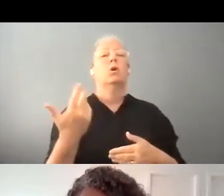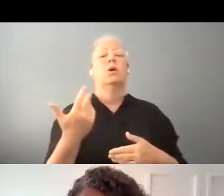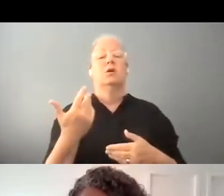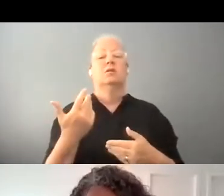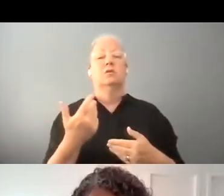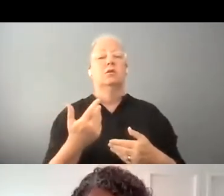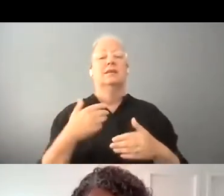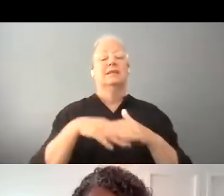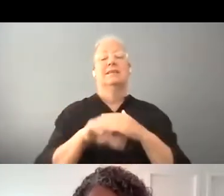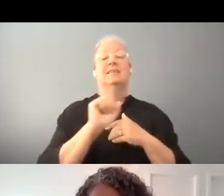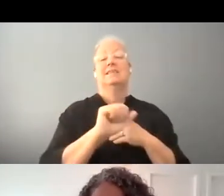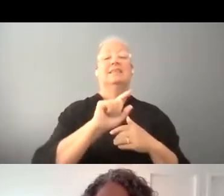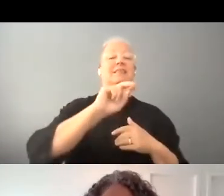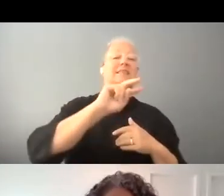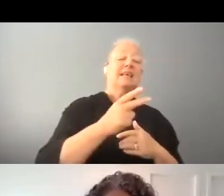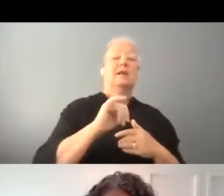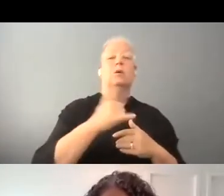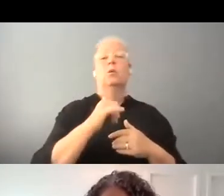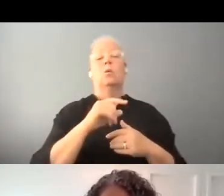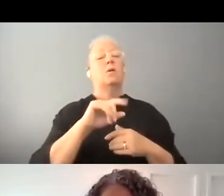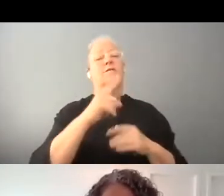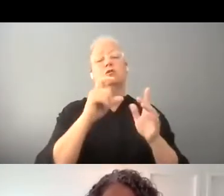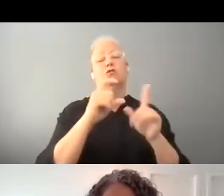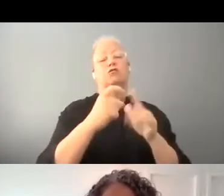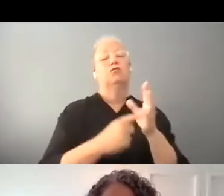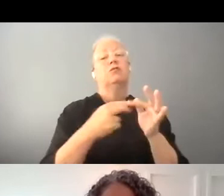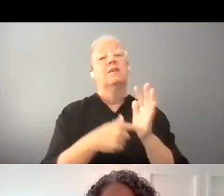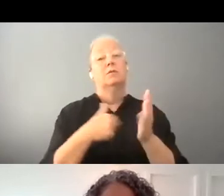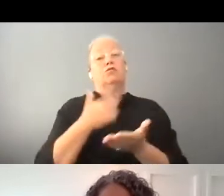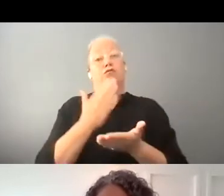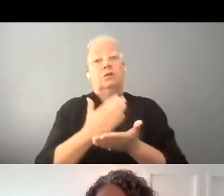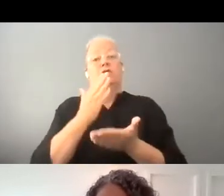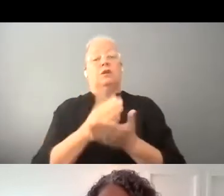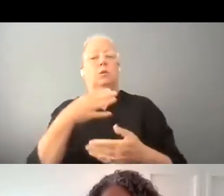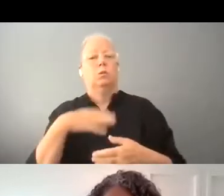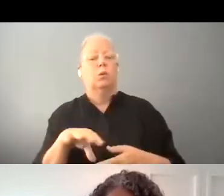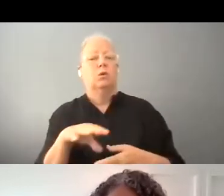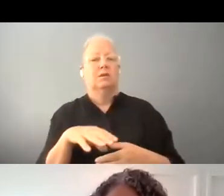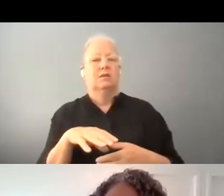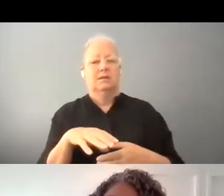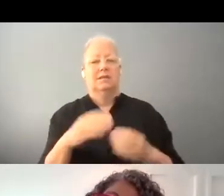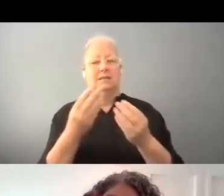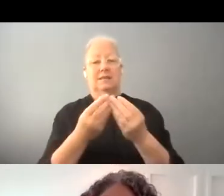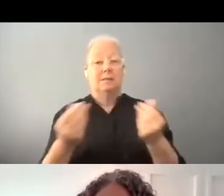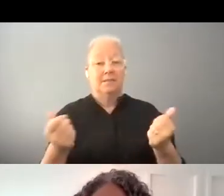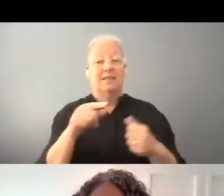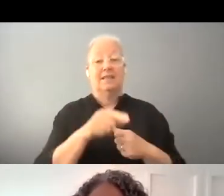second draft, first draft. We're really looking for something which is then able to be open to